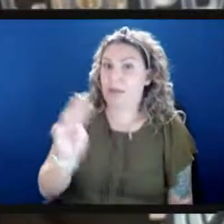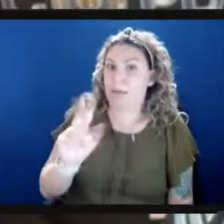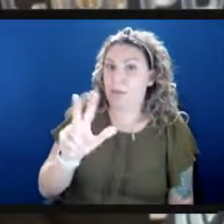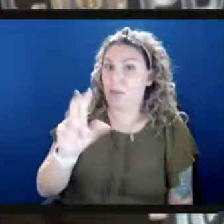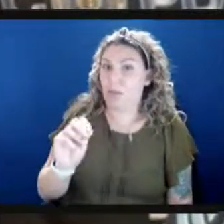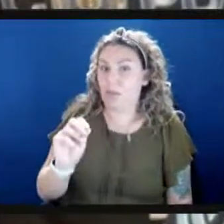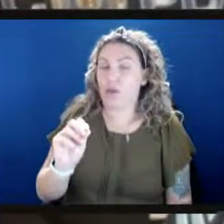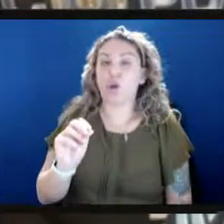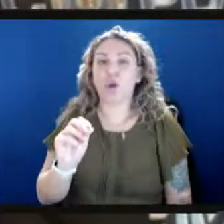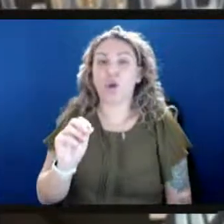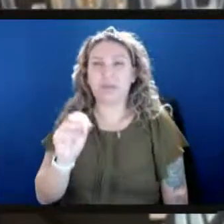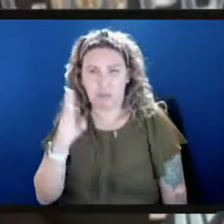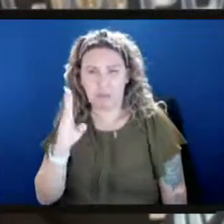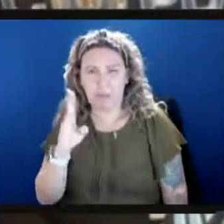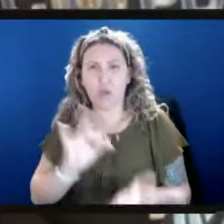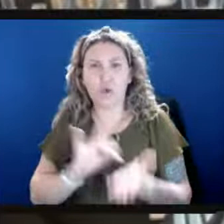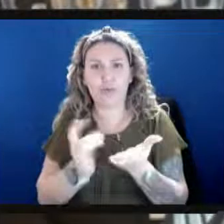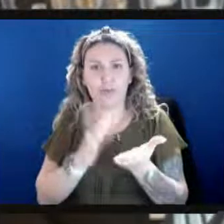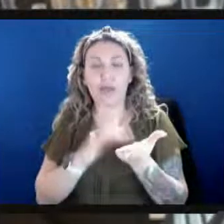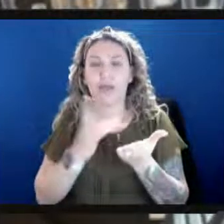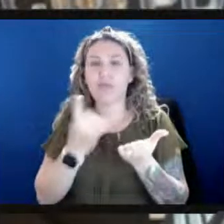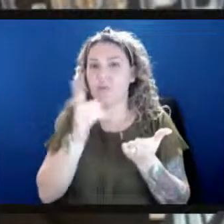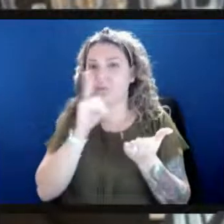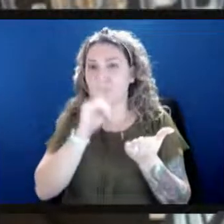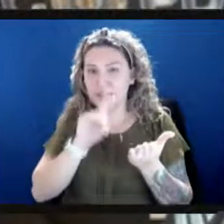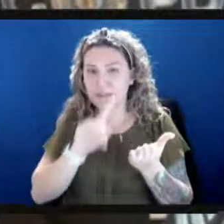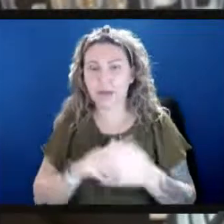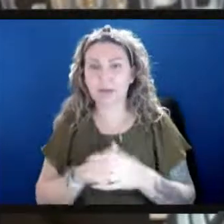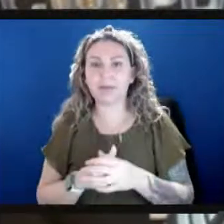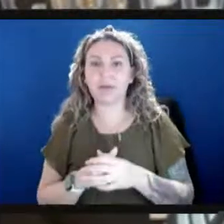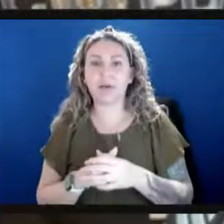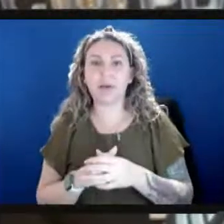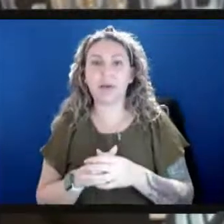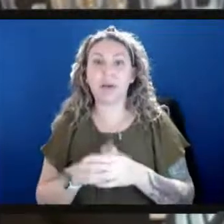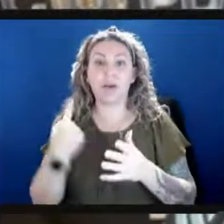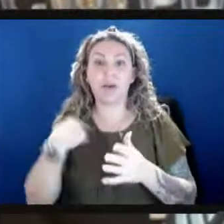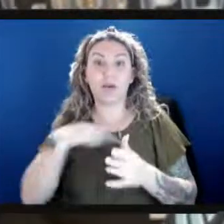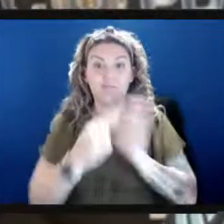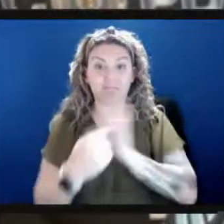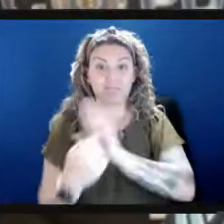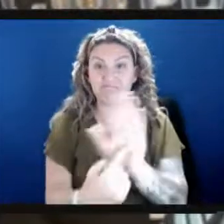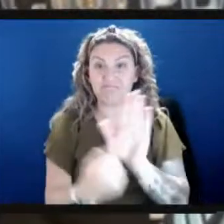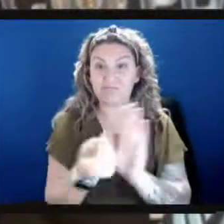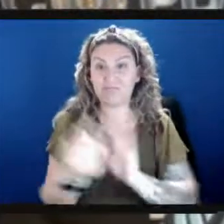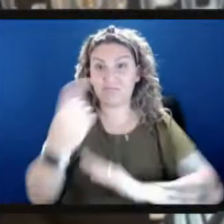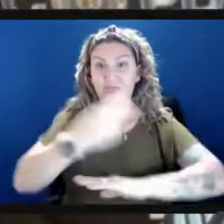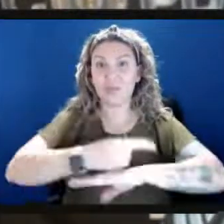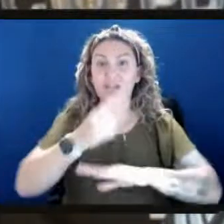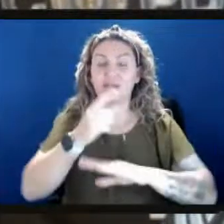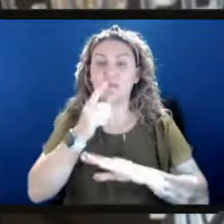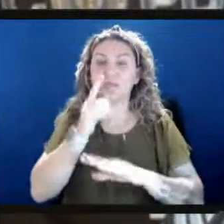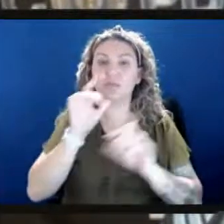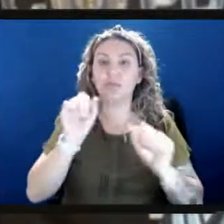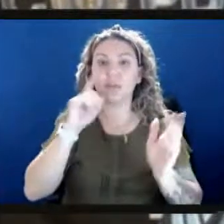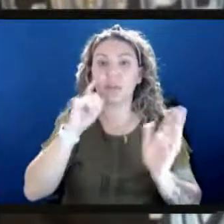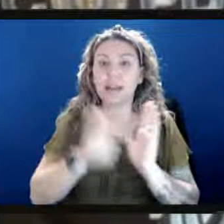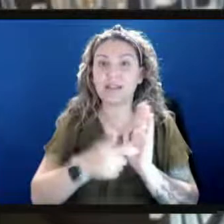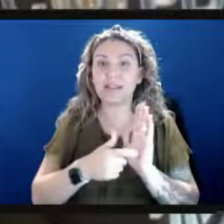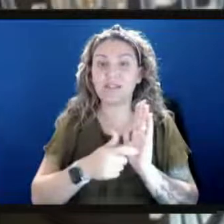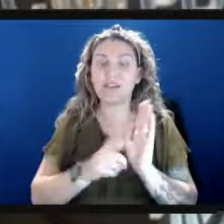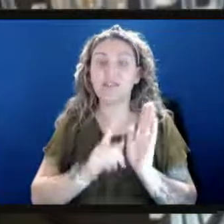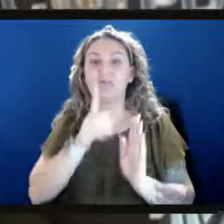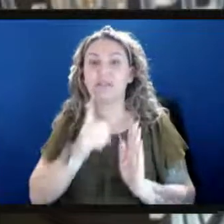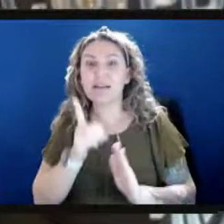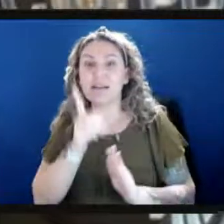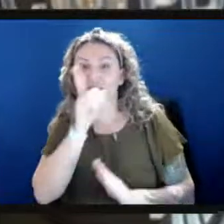blue pill, and one of them was a fake. And we kind of put it out there for a couple of days to see who could identify the real one and the fake one, just as